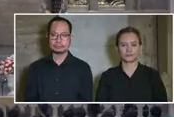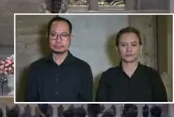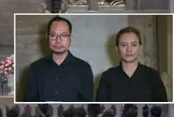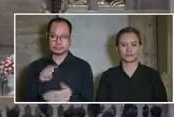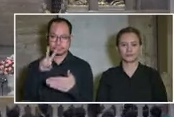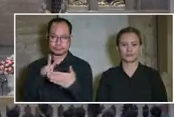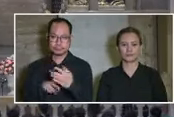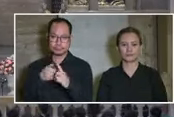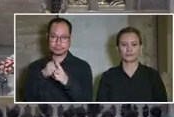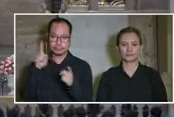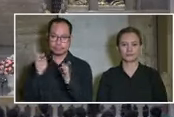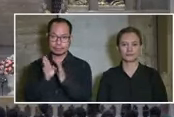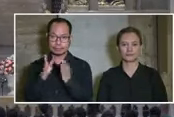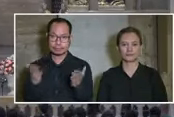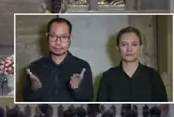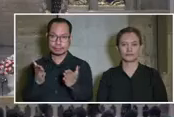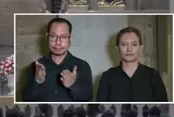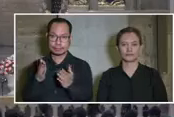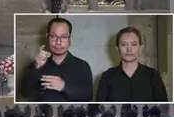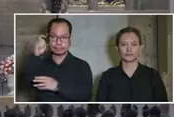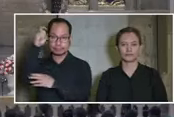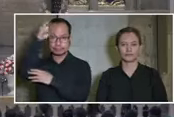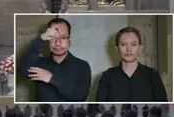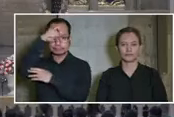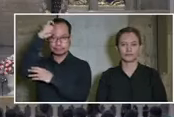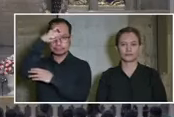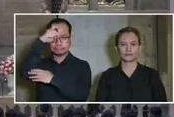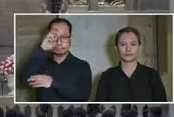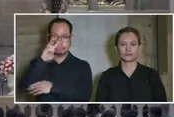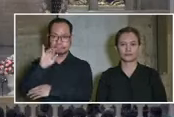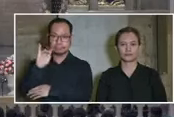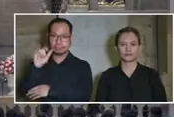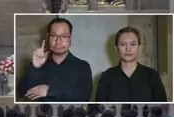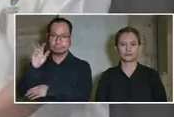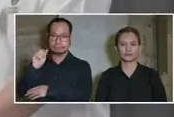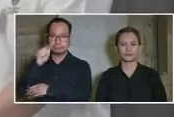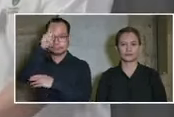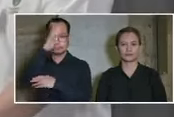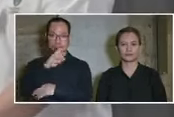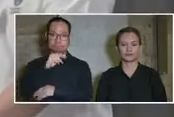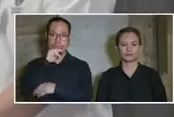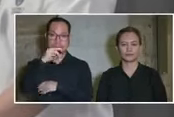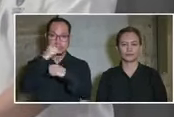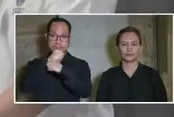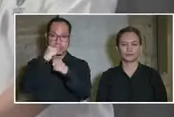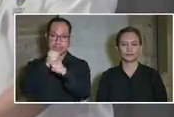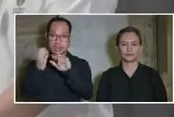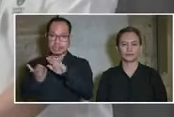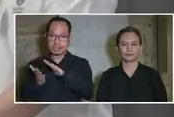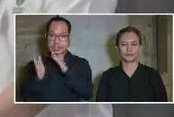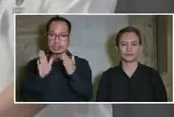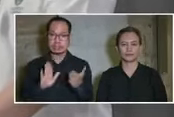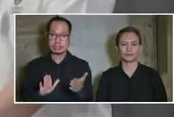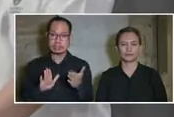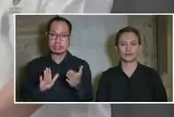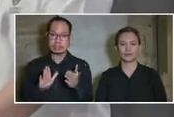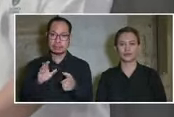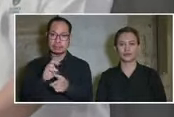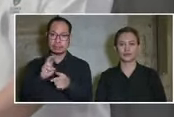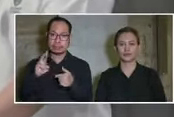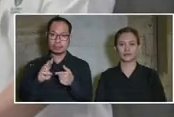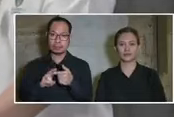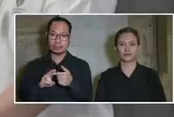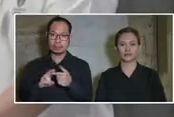A reading from the Book of Wisdom. God did not make death, nor does